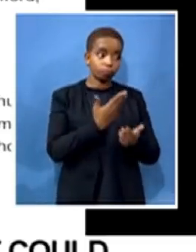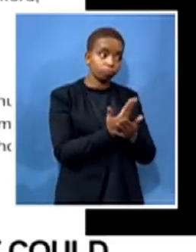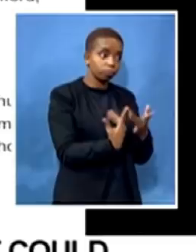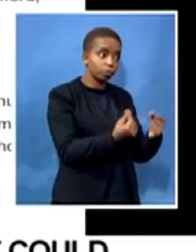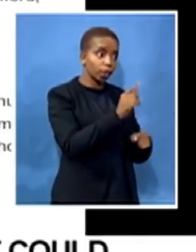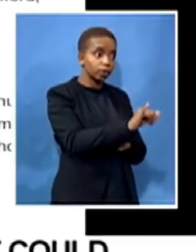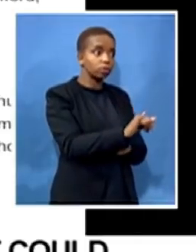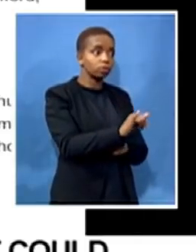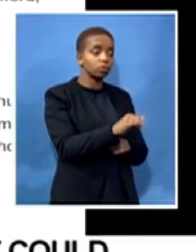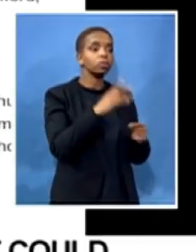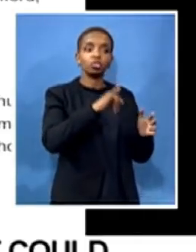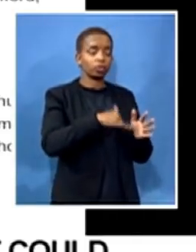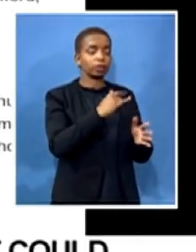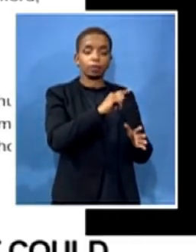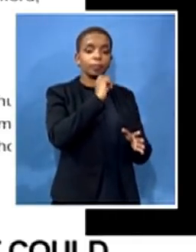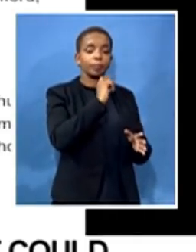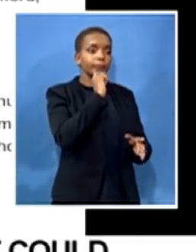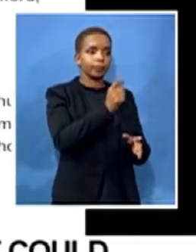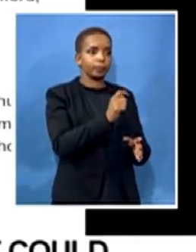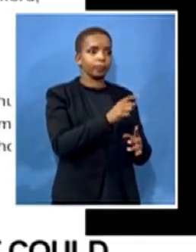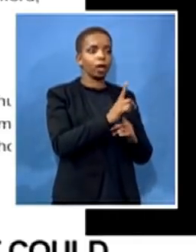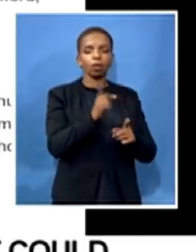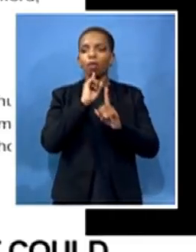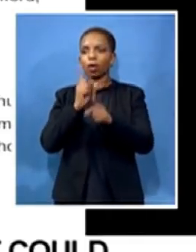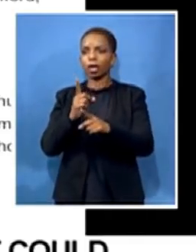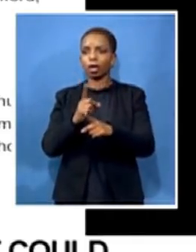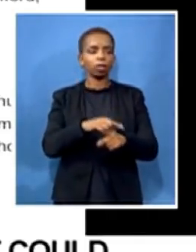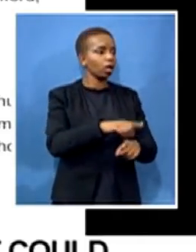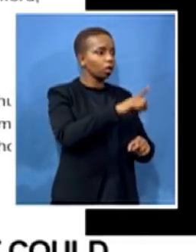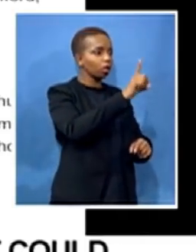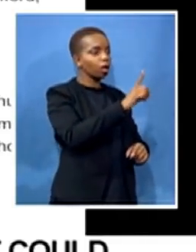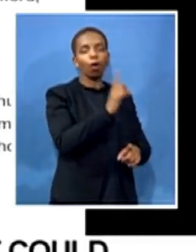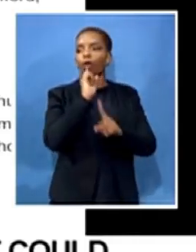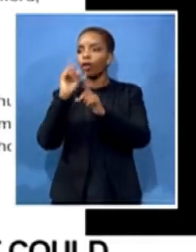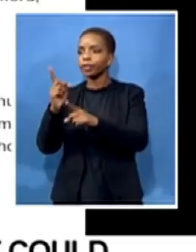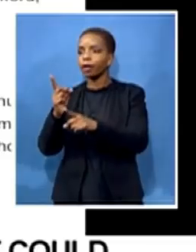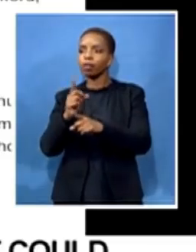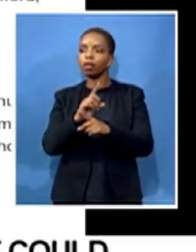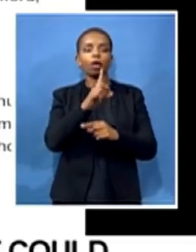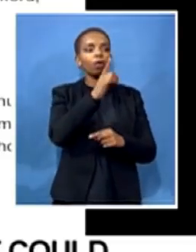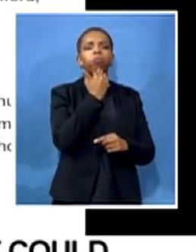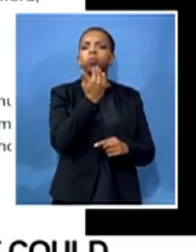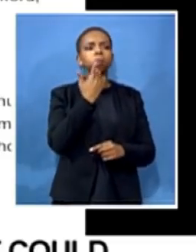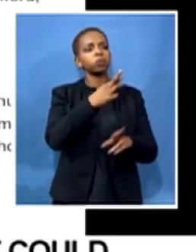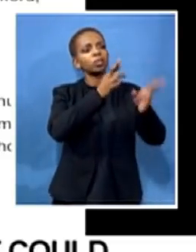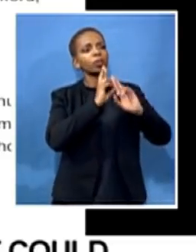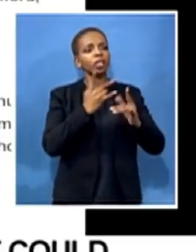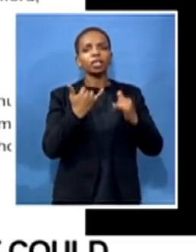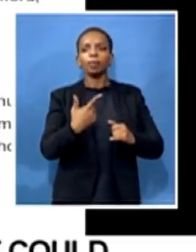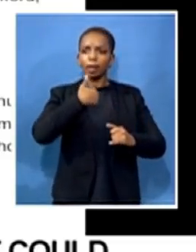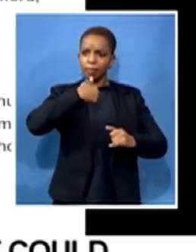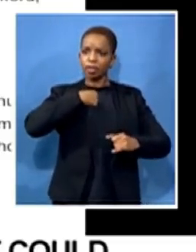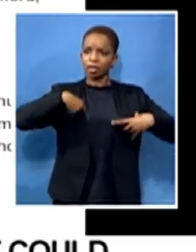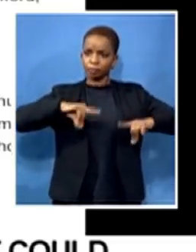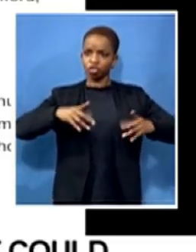get order? Even if it's, can we order? No one is responding. I'm chairing this meeting. Can we